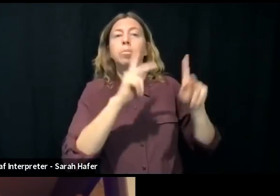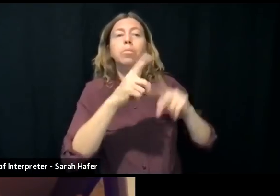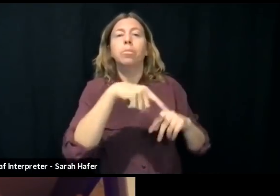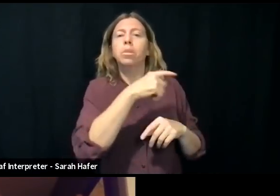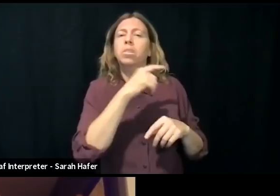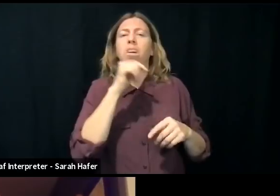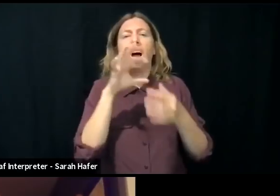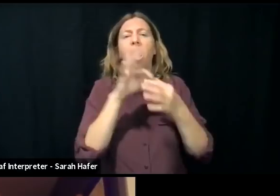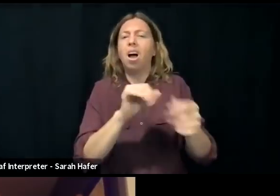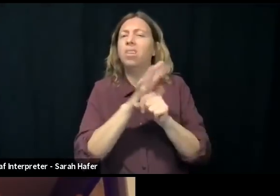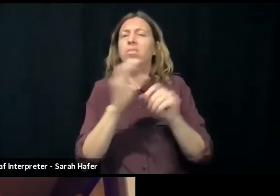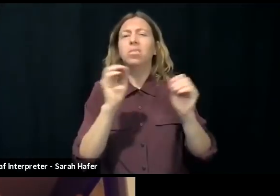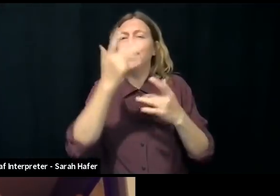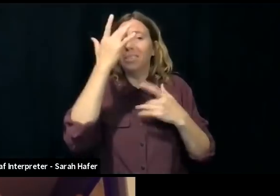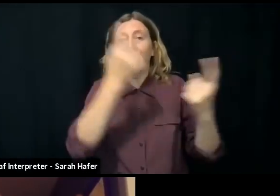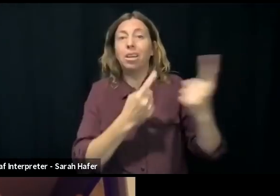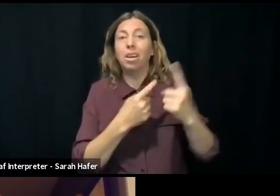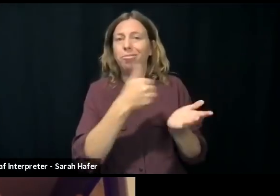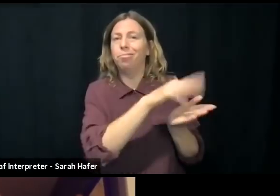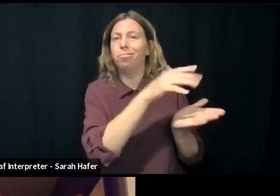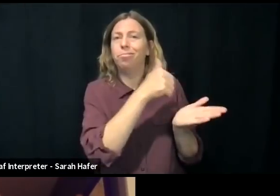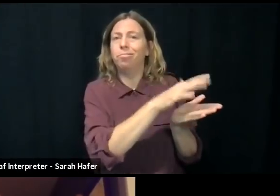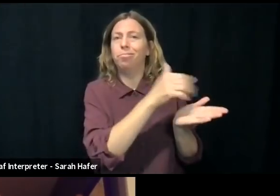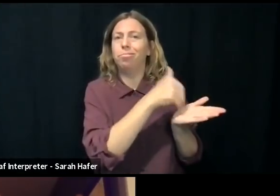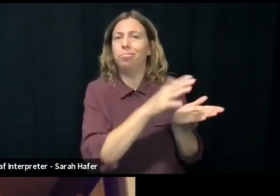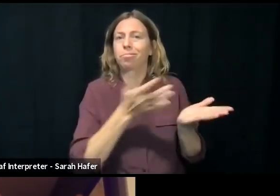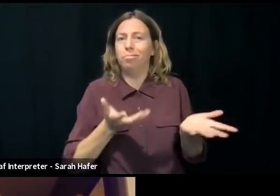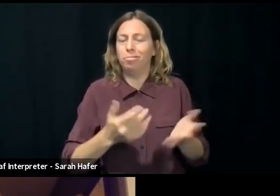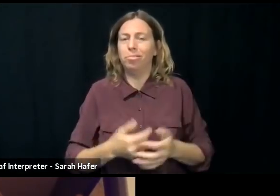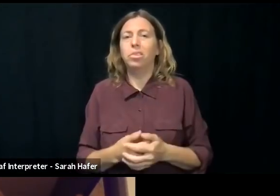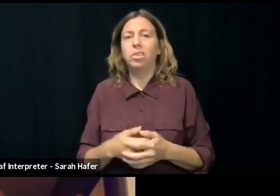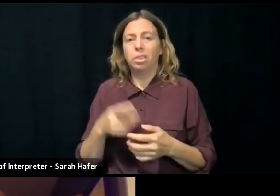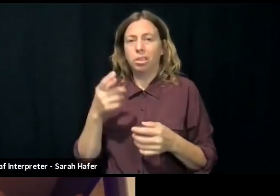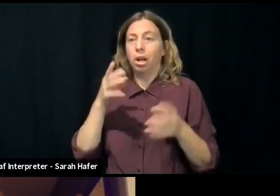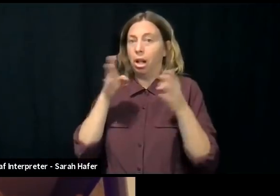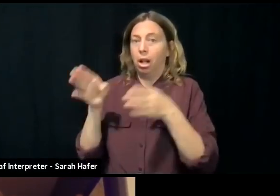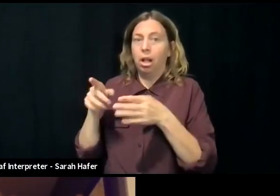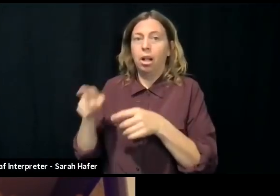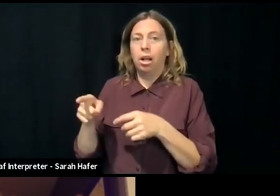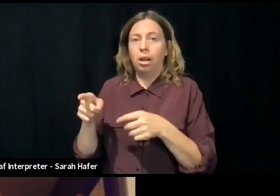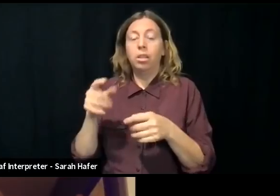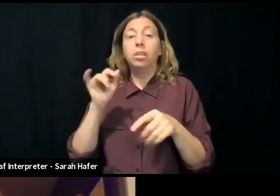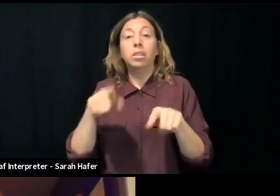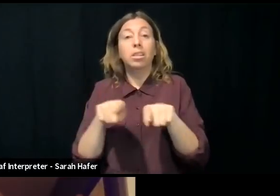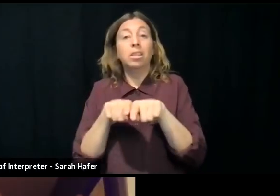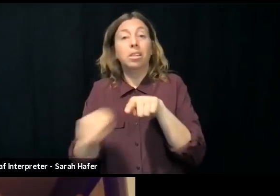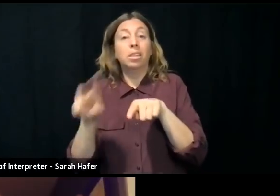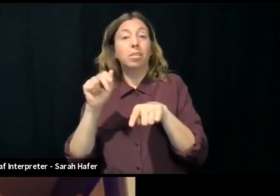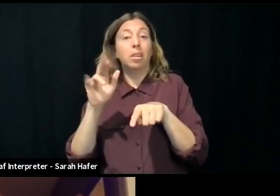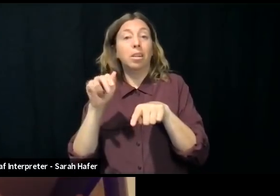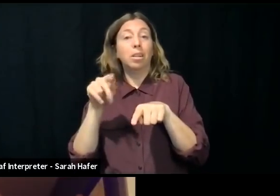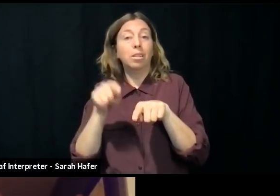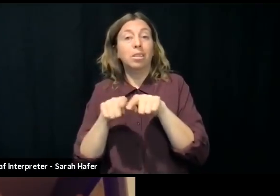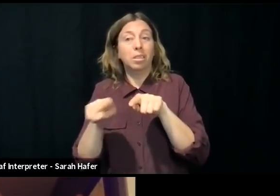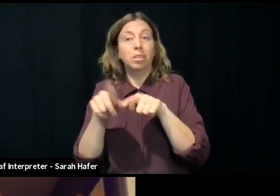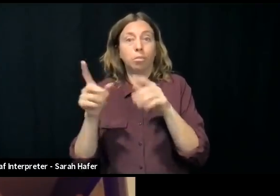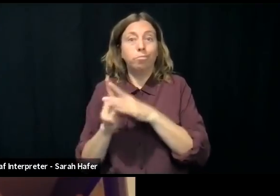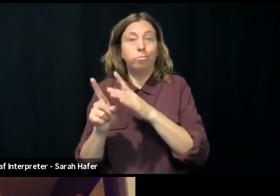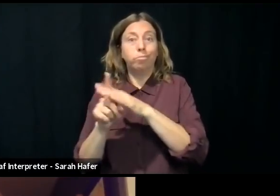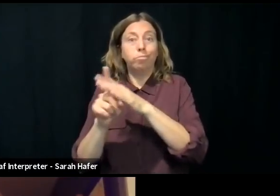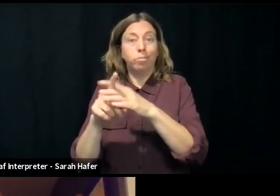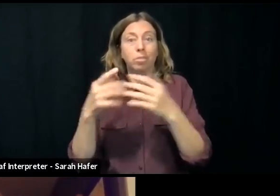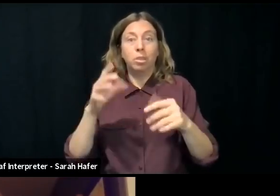variants. People who are unvaccinated are especially vulnerable to infection from these mutations. That means we have the potential for